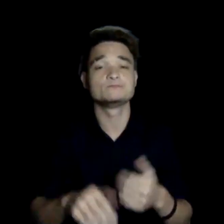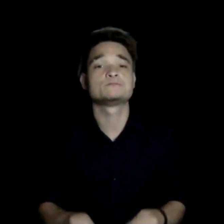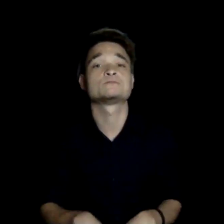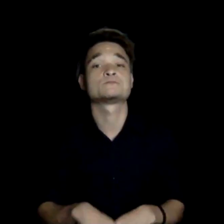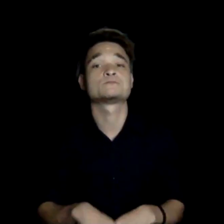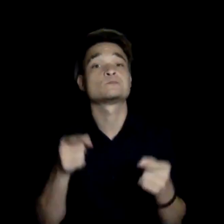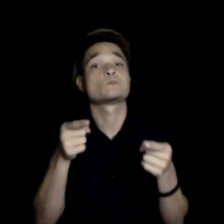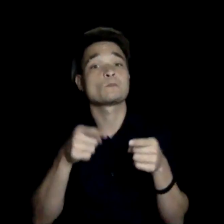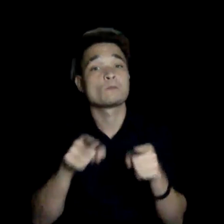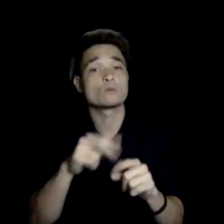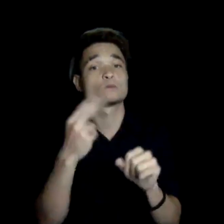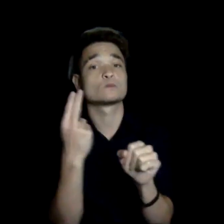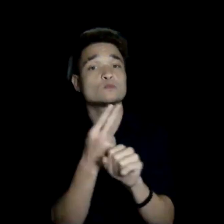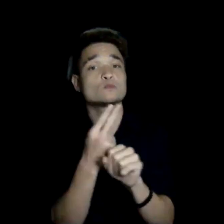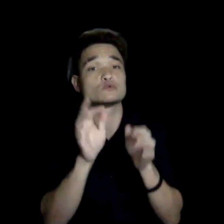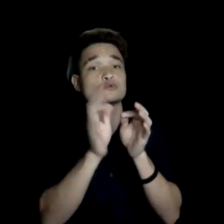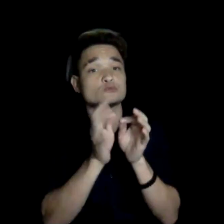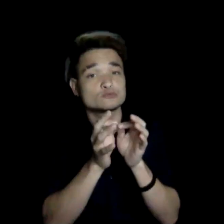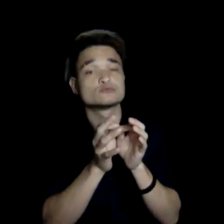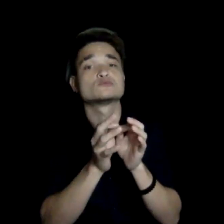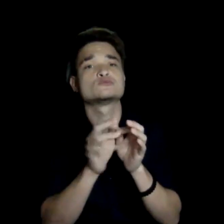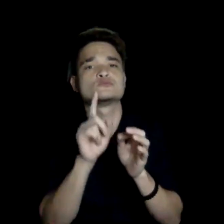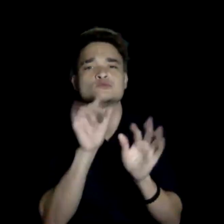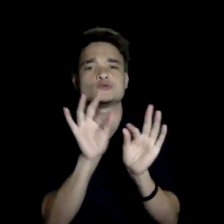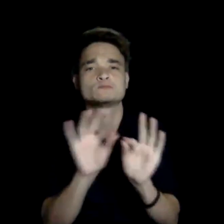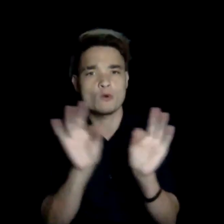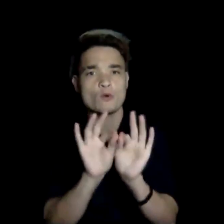That's how the process is going to go.